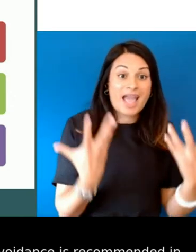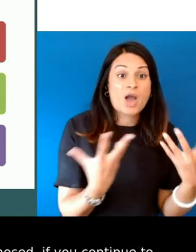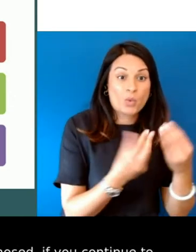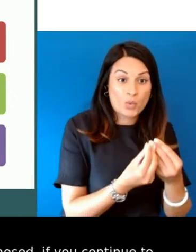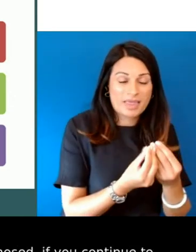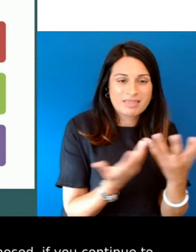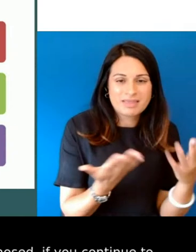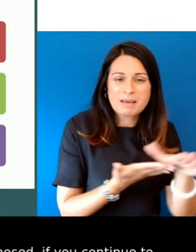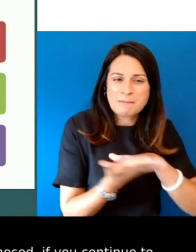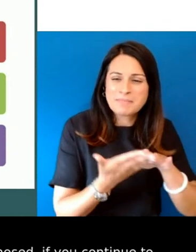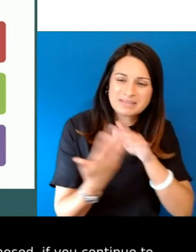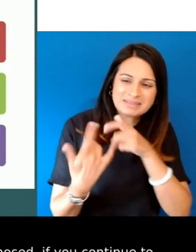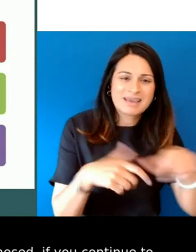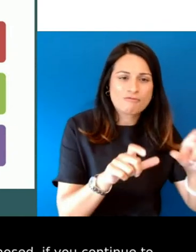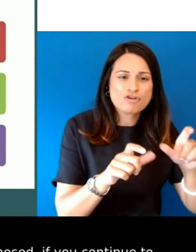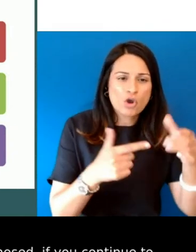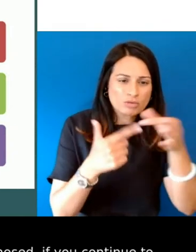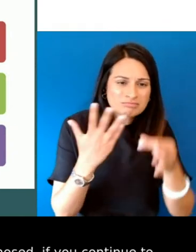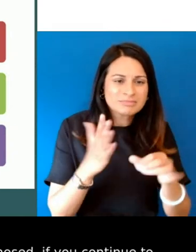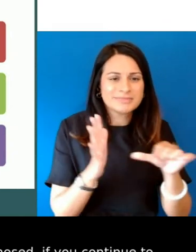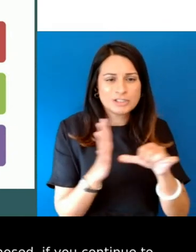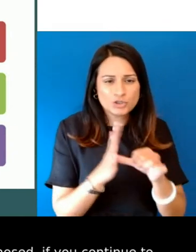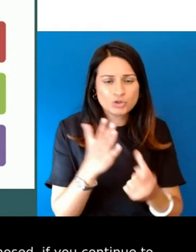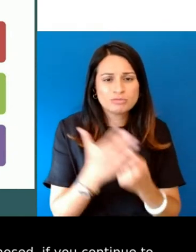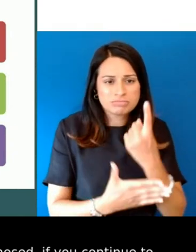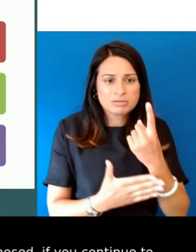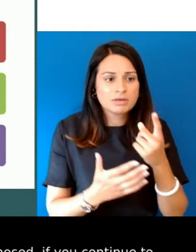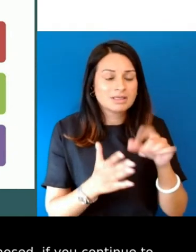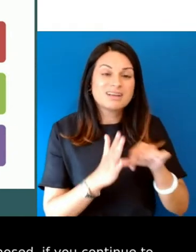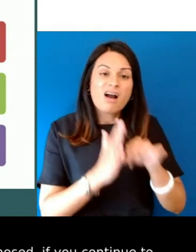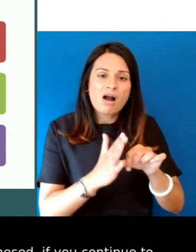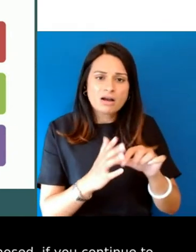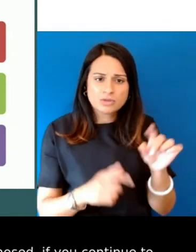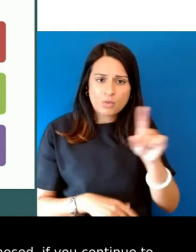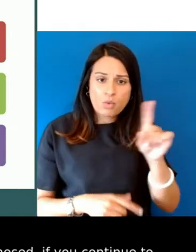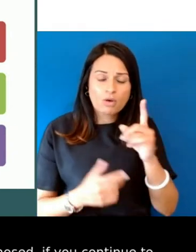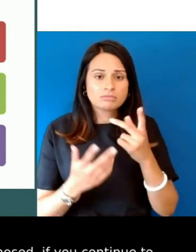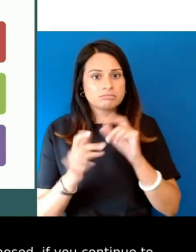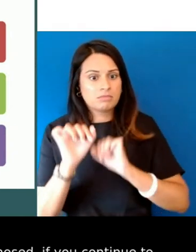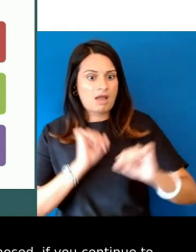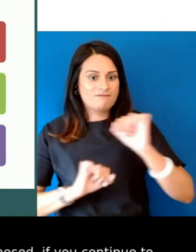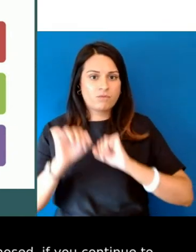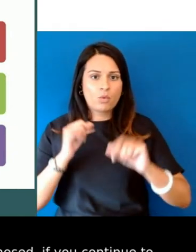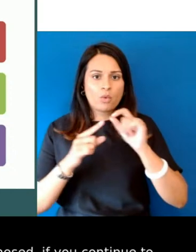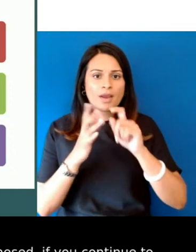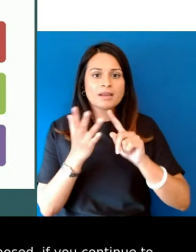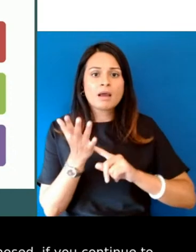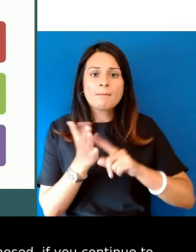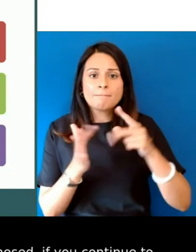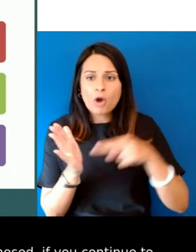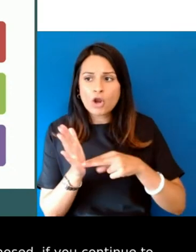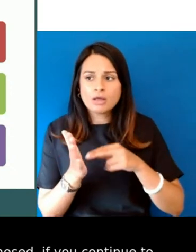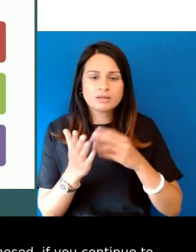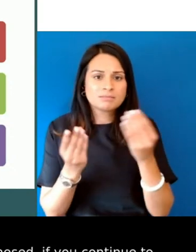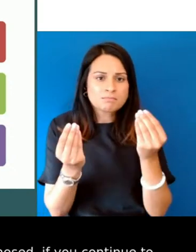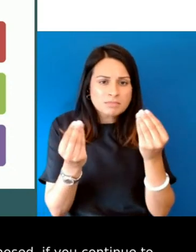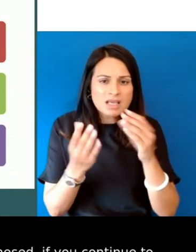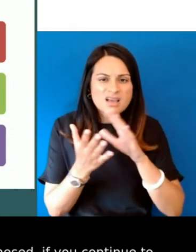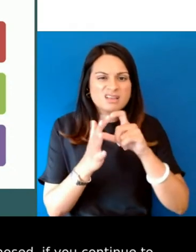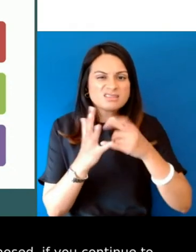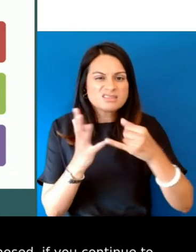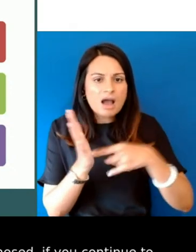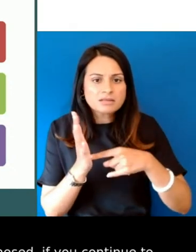still continue to cause issues it's much harder to avoid pollens and house dust mites and weeds and